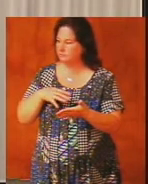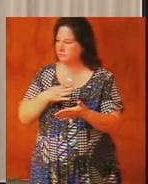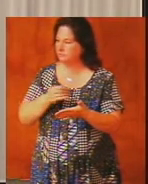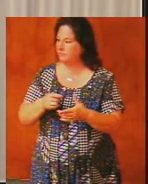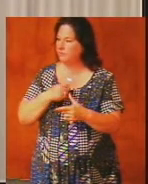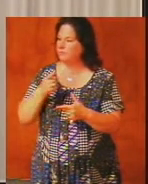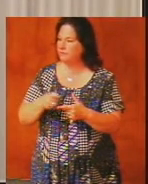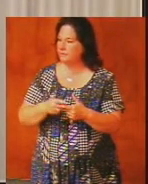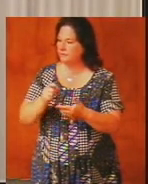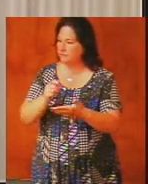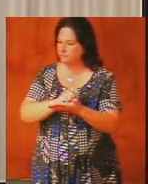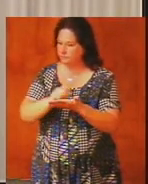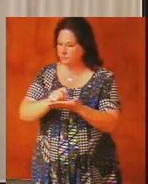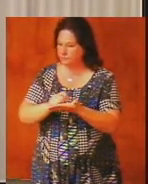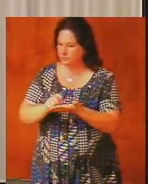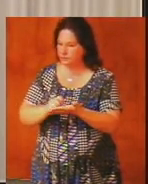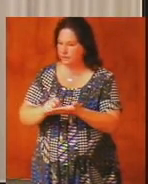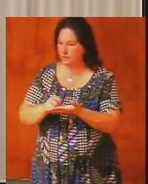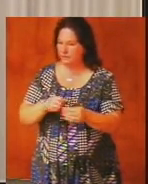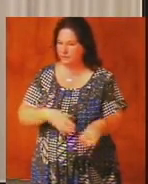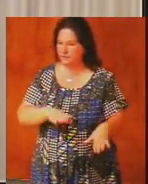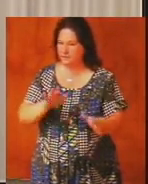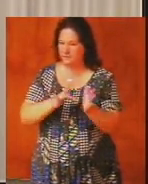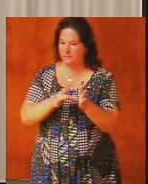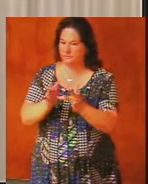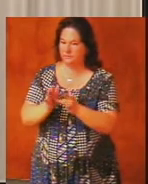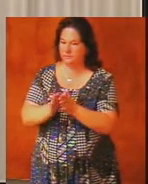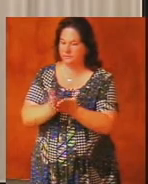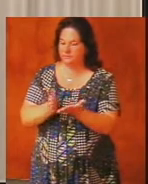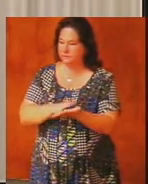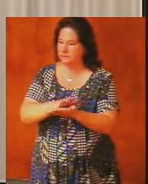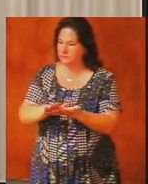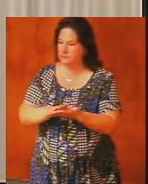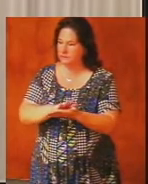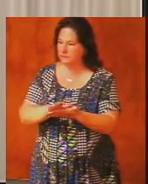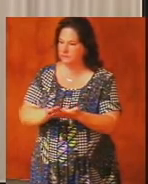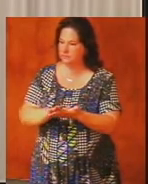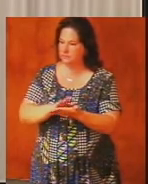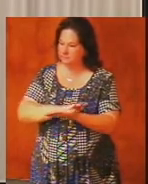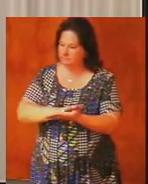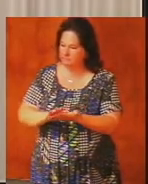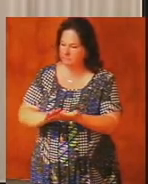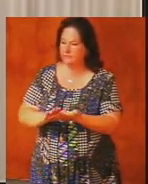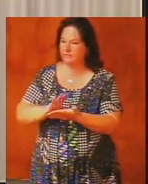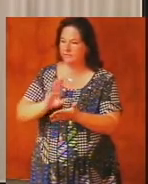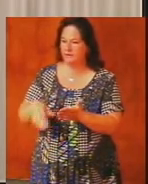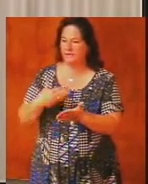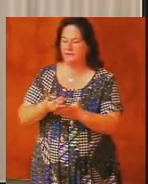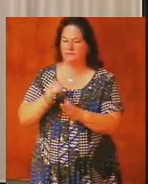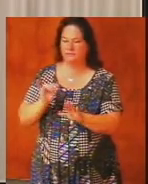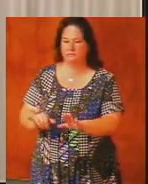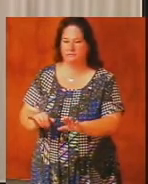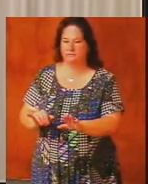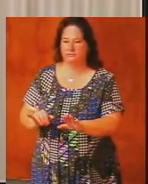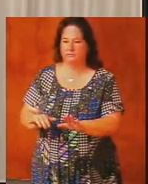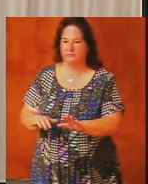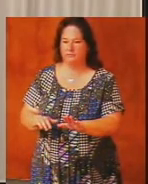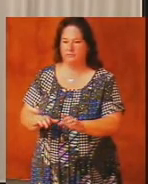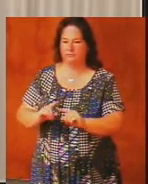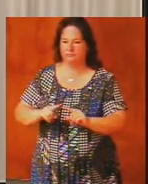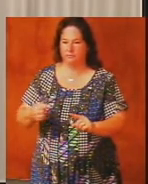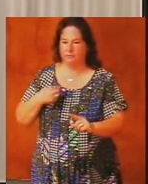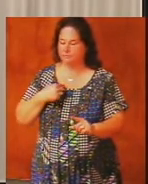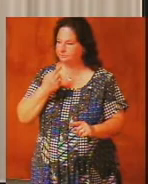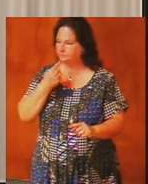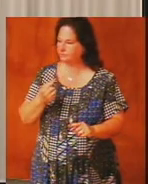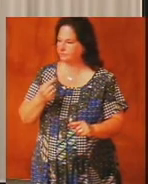and then you can mark it up and you can leave your Bible clean and pristine and all of that. But I